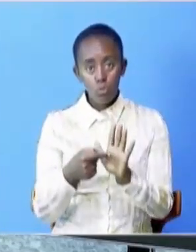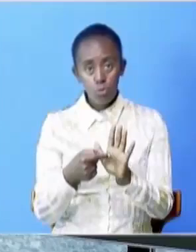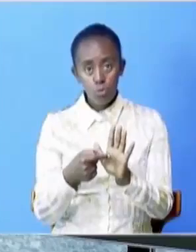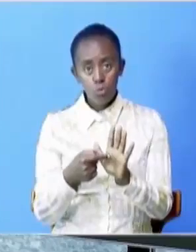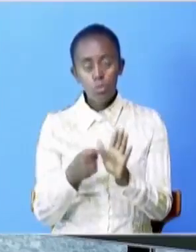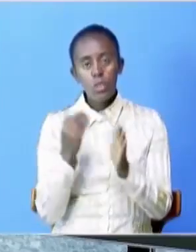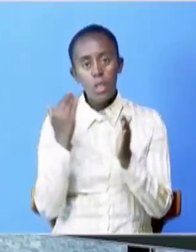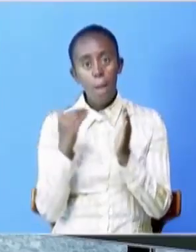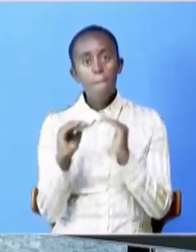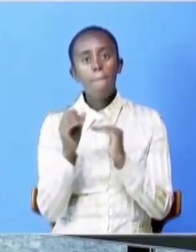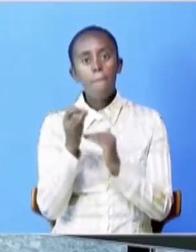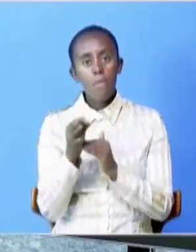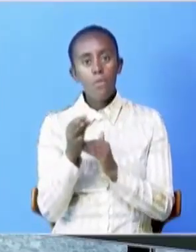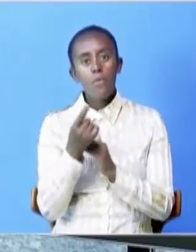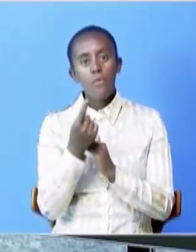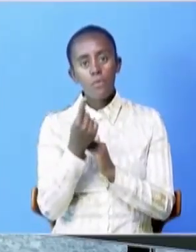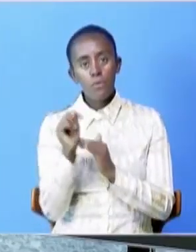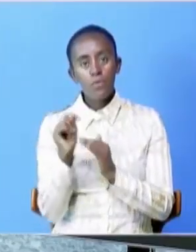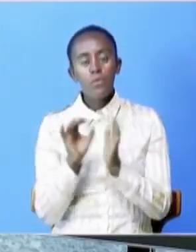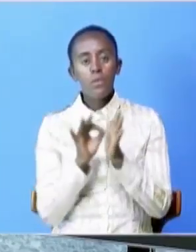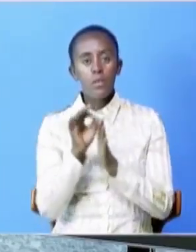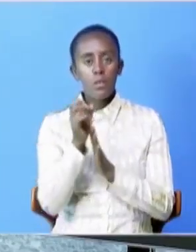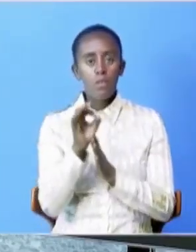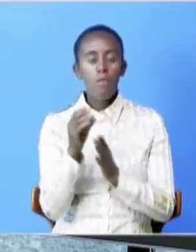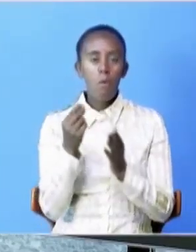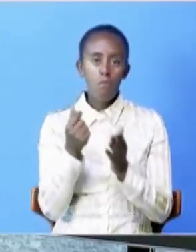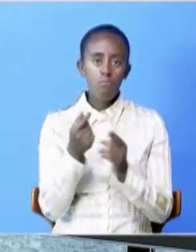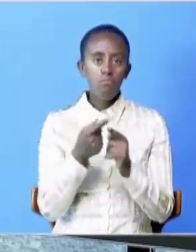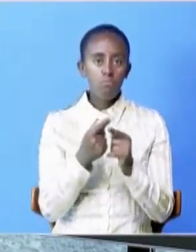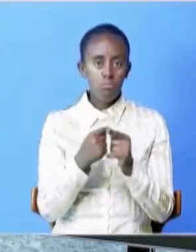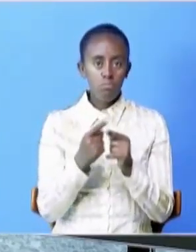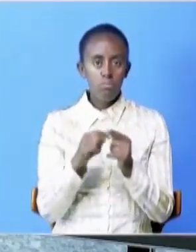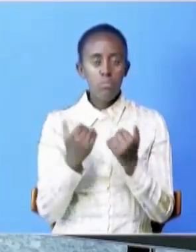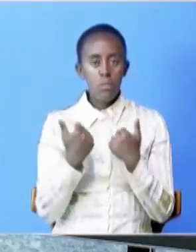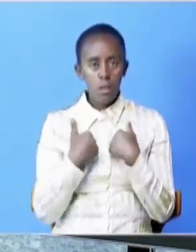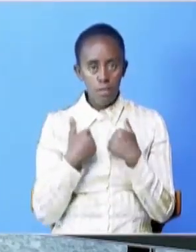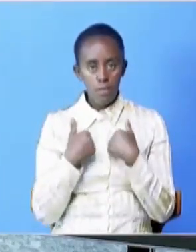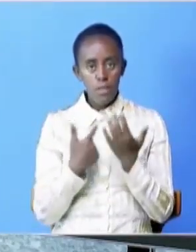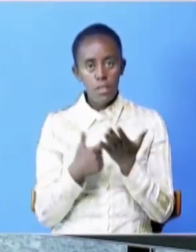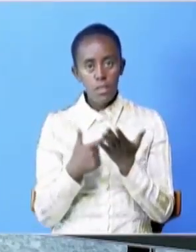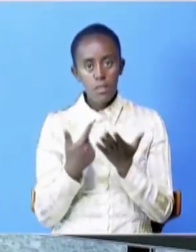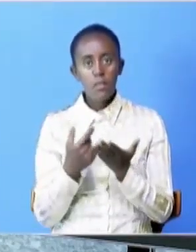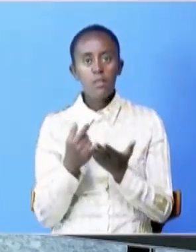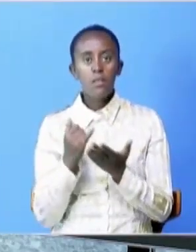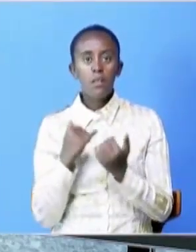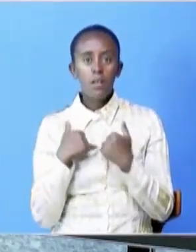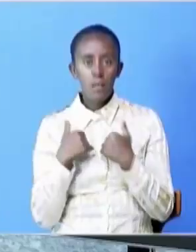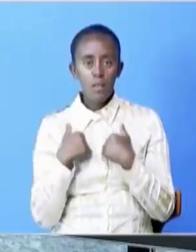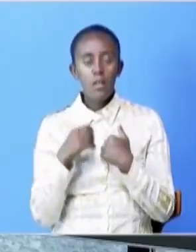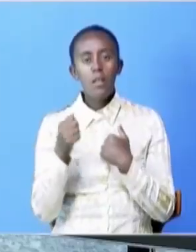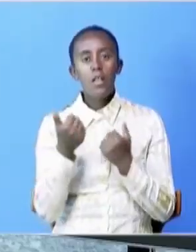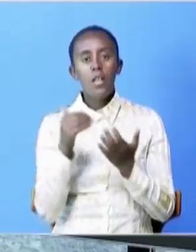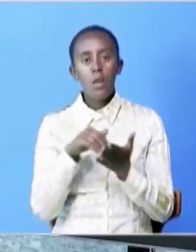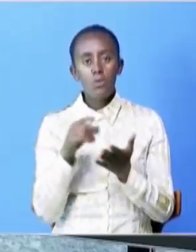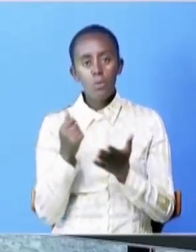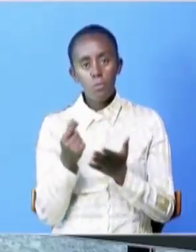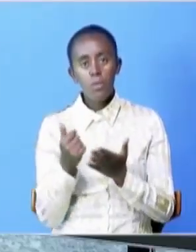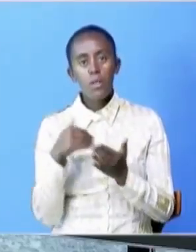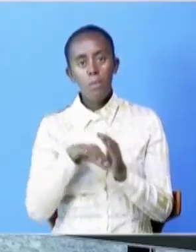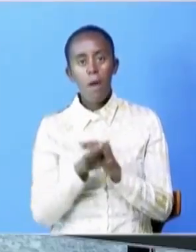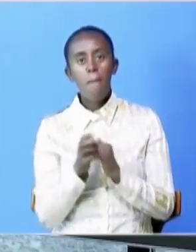the amount of the number of money I have. So in this case, I have what? 10,000 birr in my